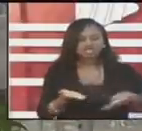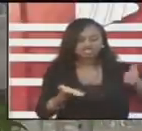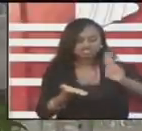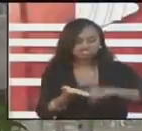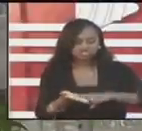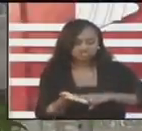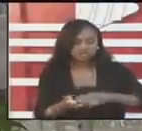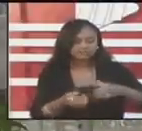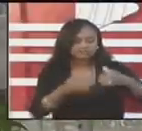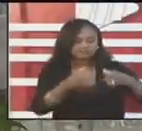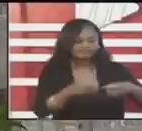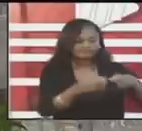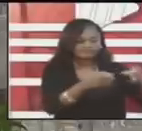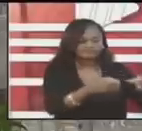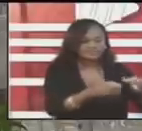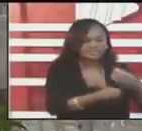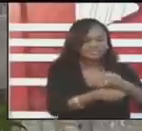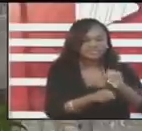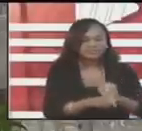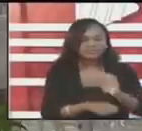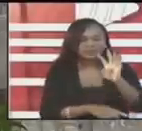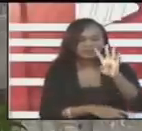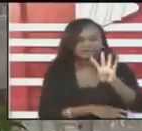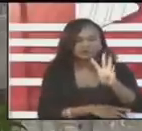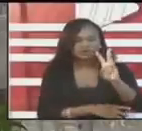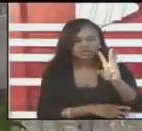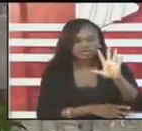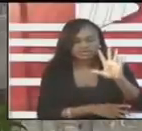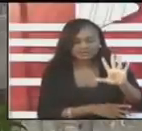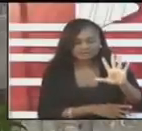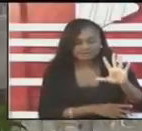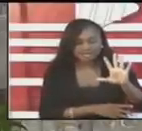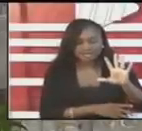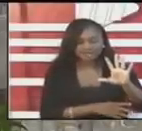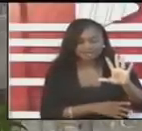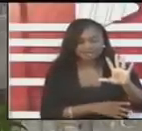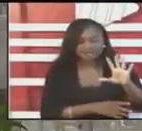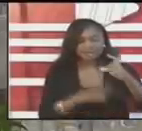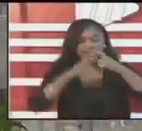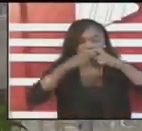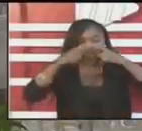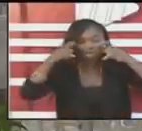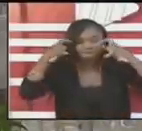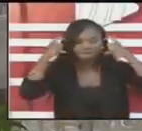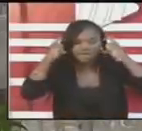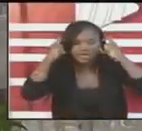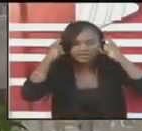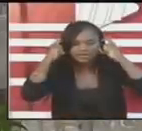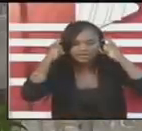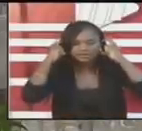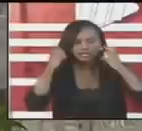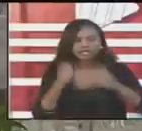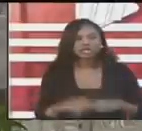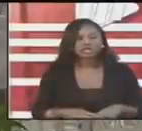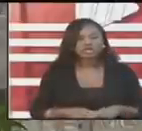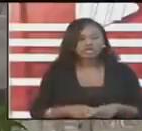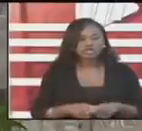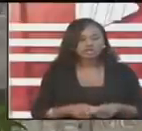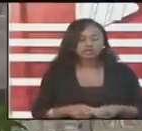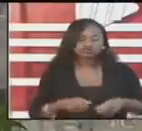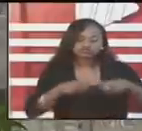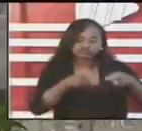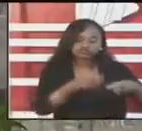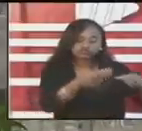for the manufacture of 465,000 cloth face masks. The masks would be given to various